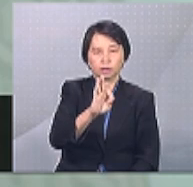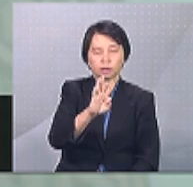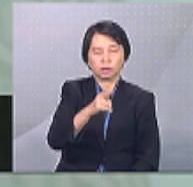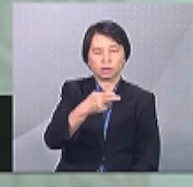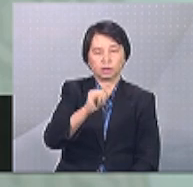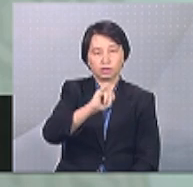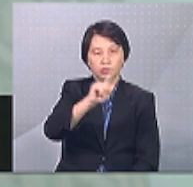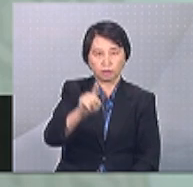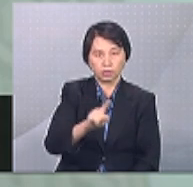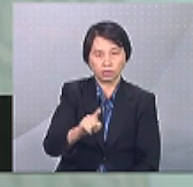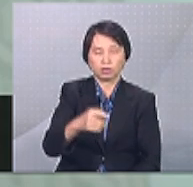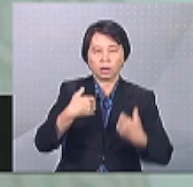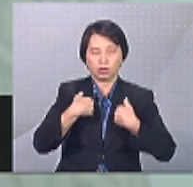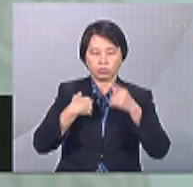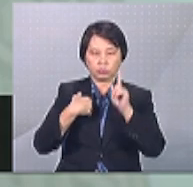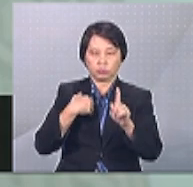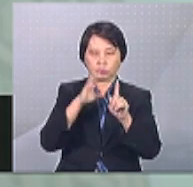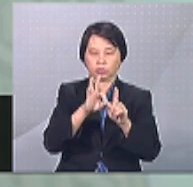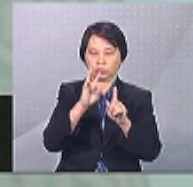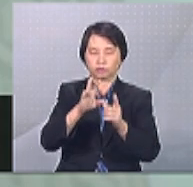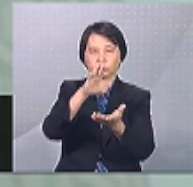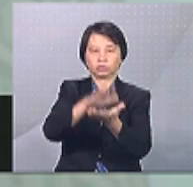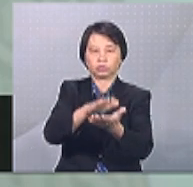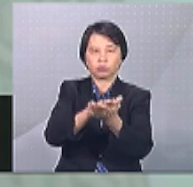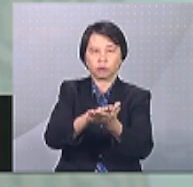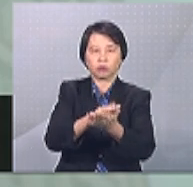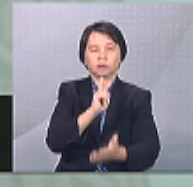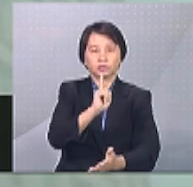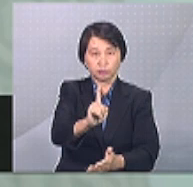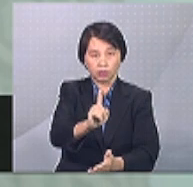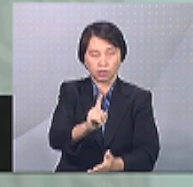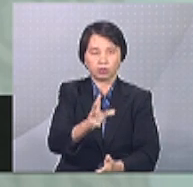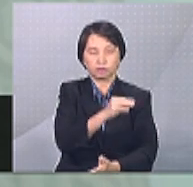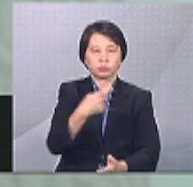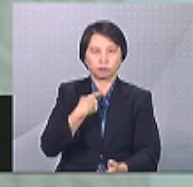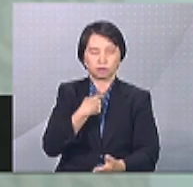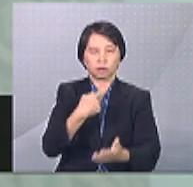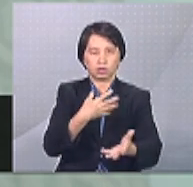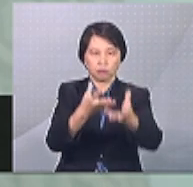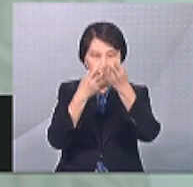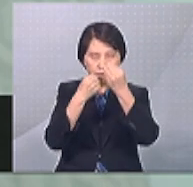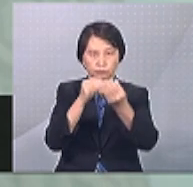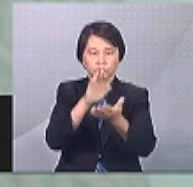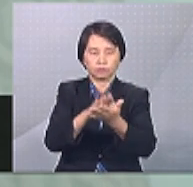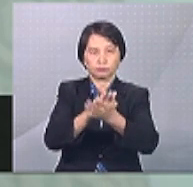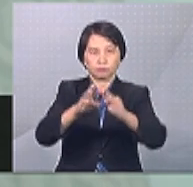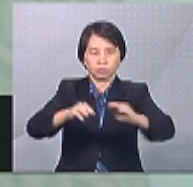have 197 Tafis school. And we do have information about the Tafis student,